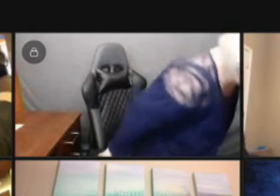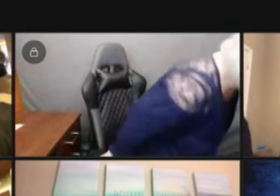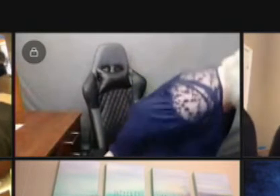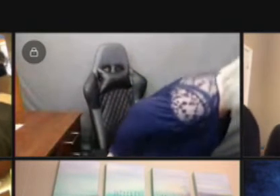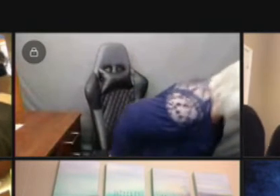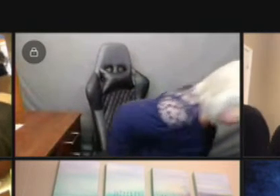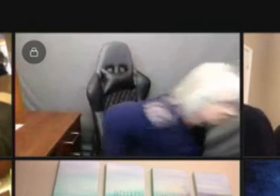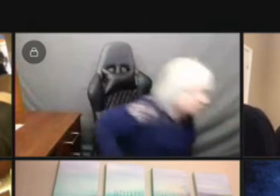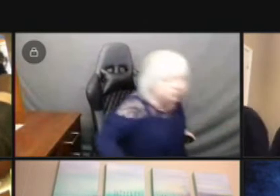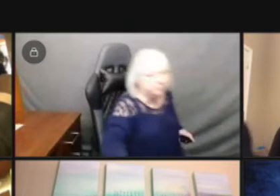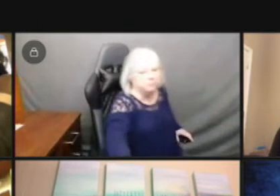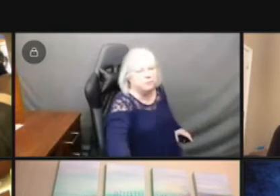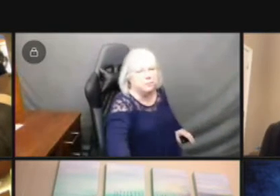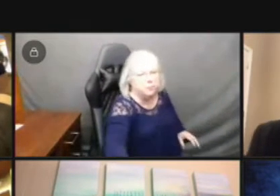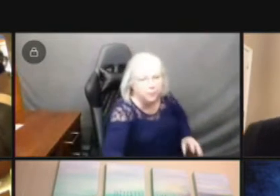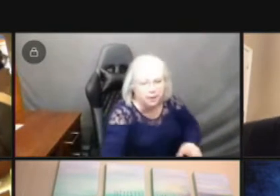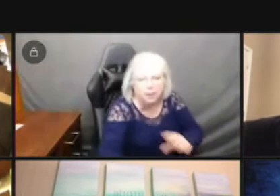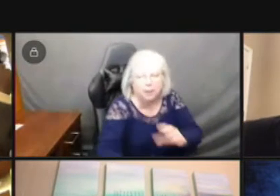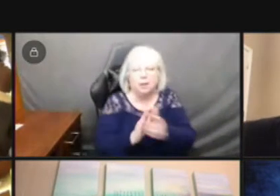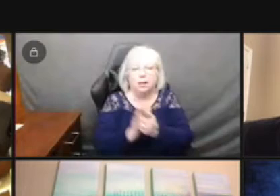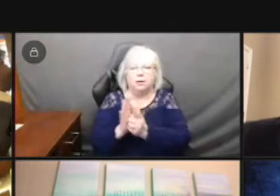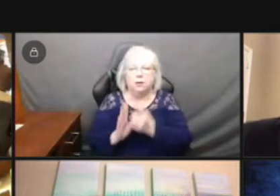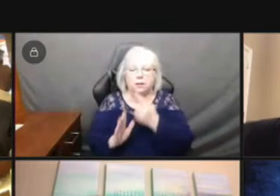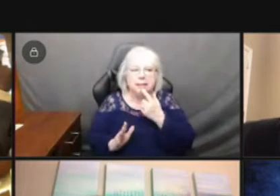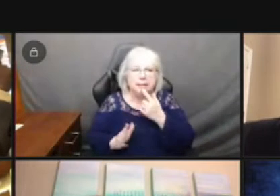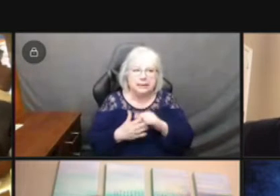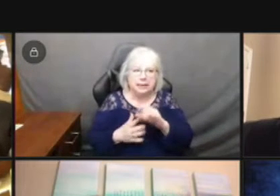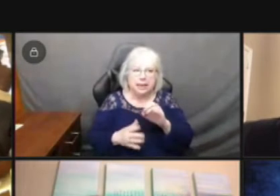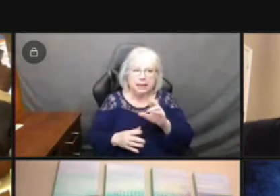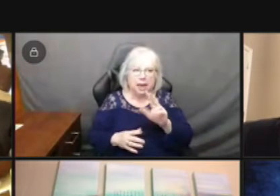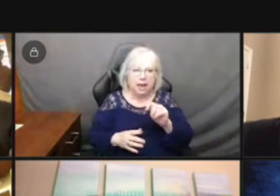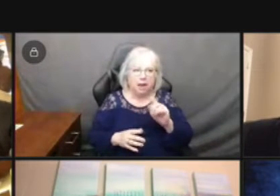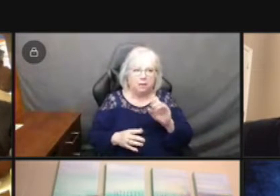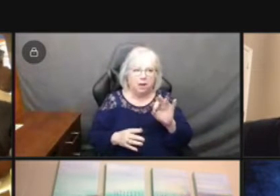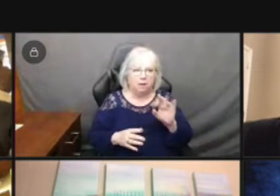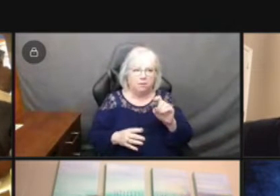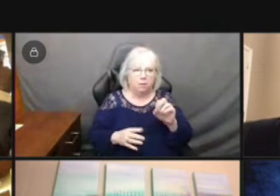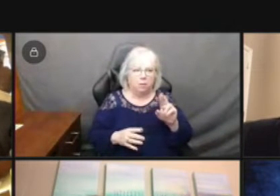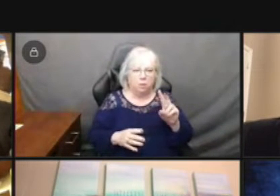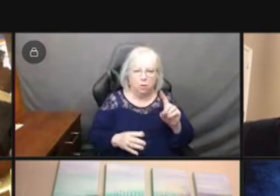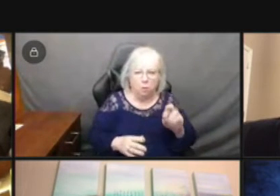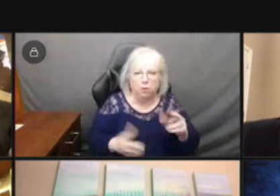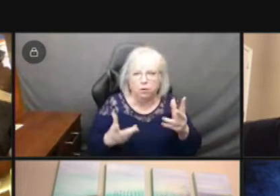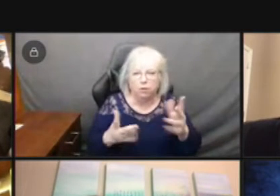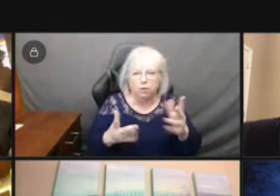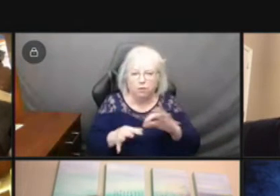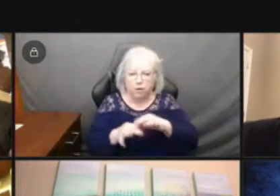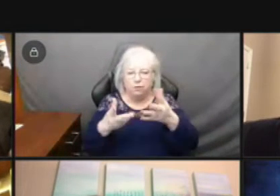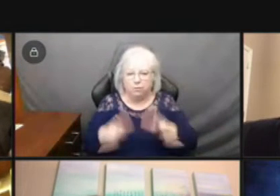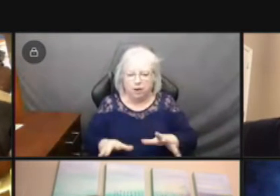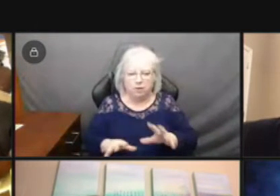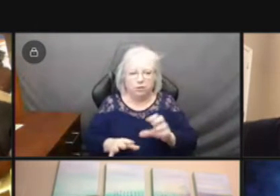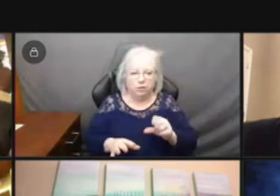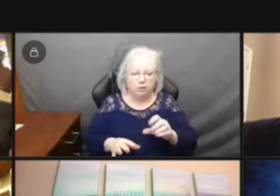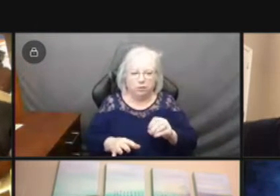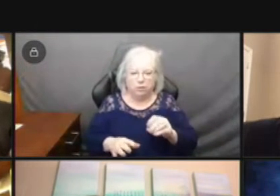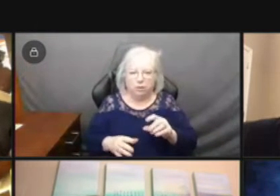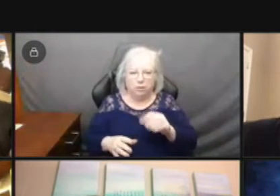me? It's not in order. You've had the vote, and the item is no longer before the board or to be here on October the